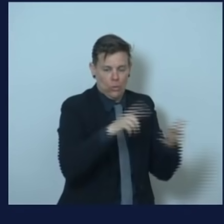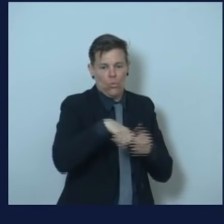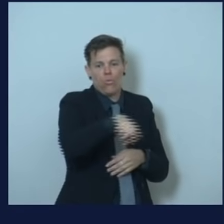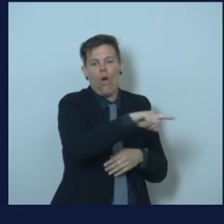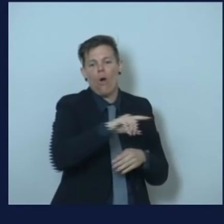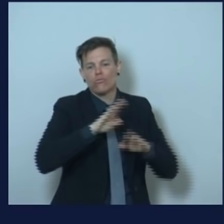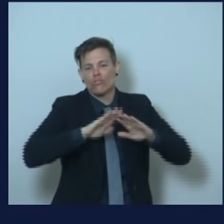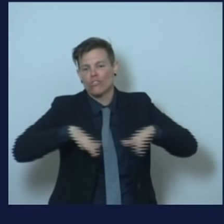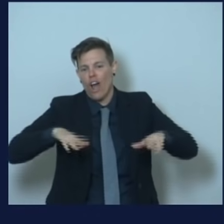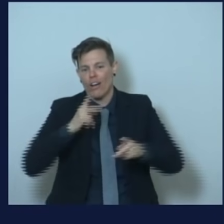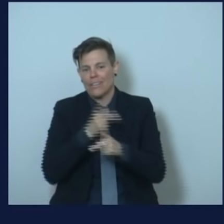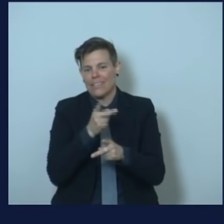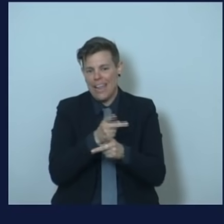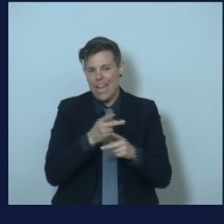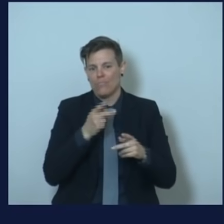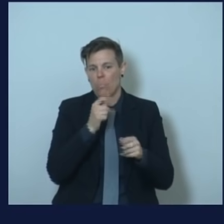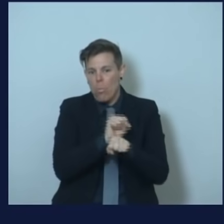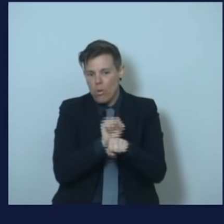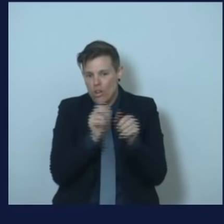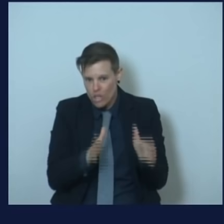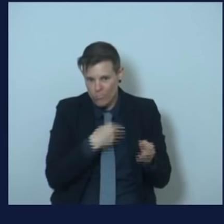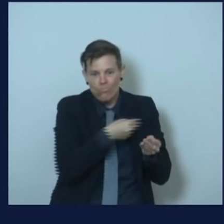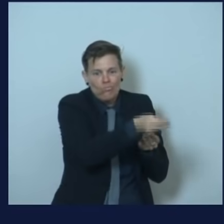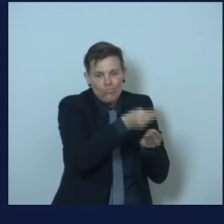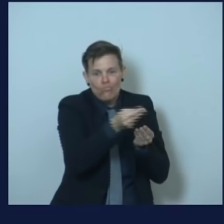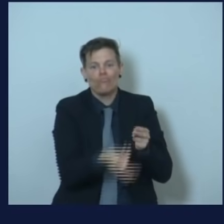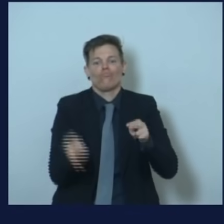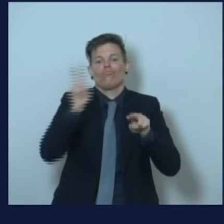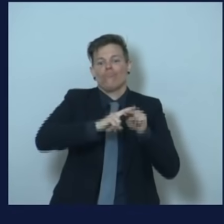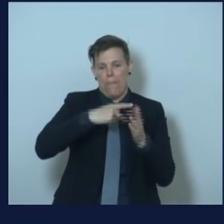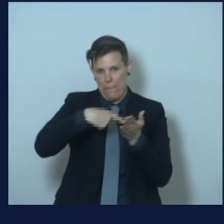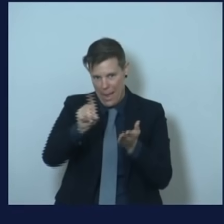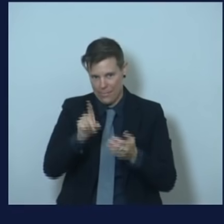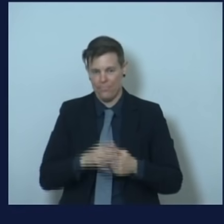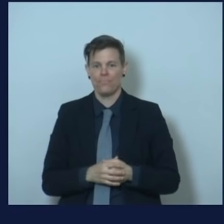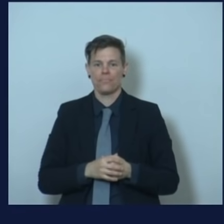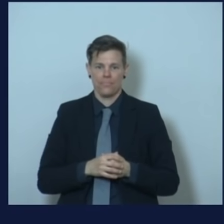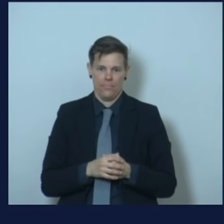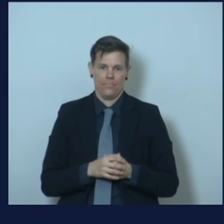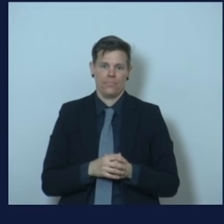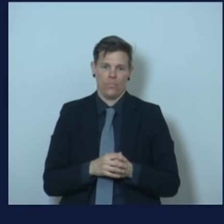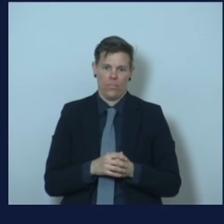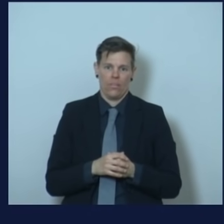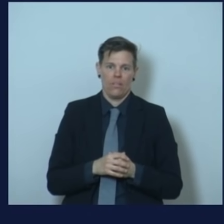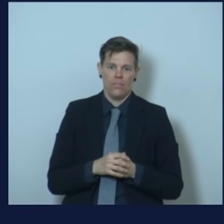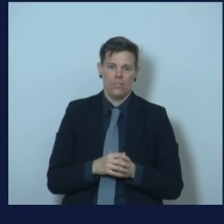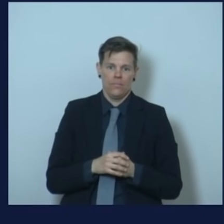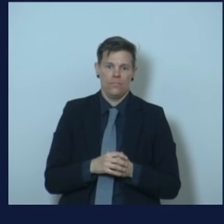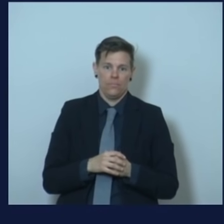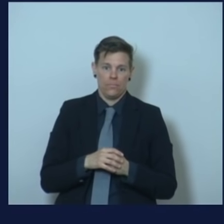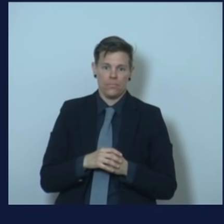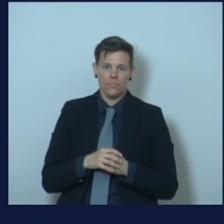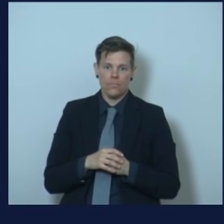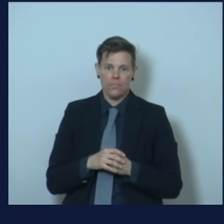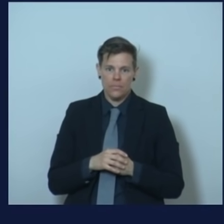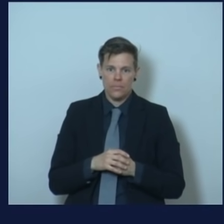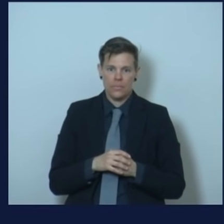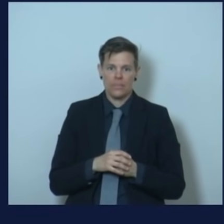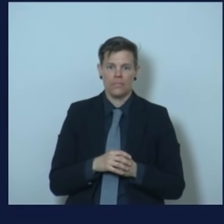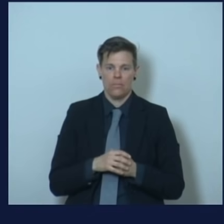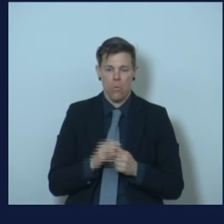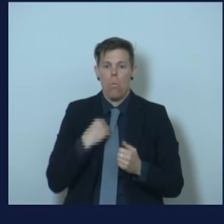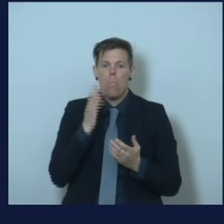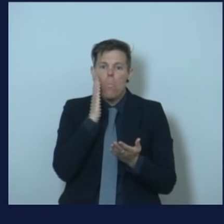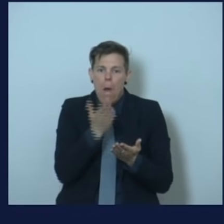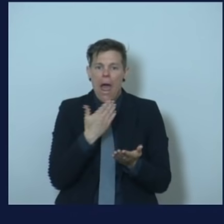into law that provides now stimulus funding to states. They're going to offer incentive pay to